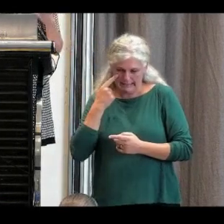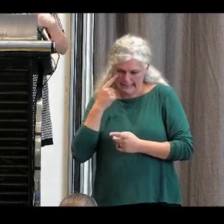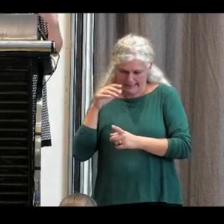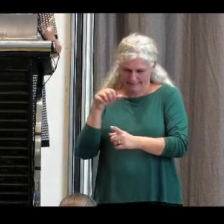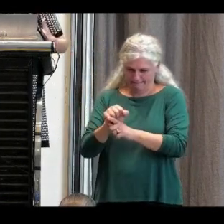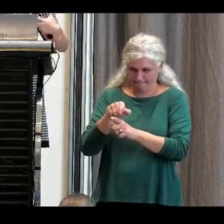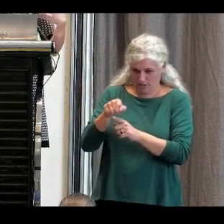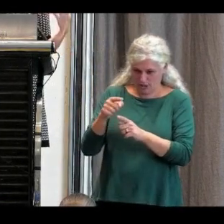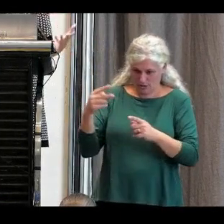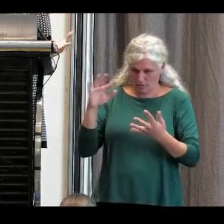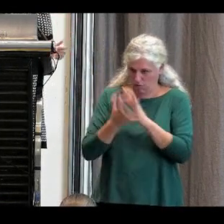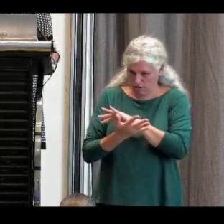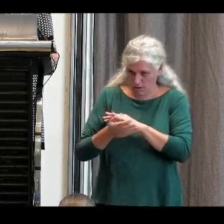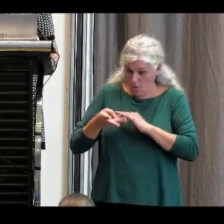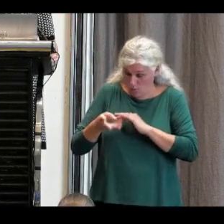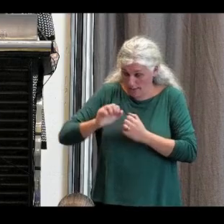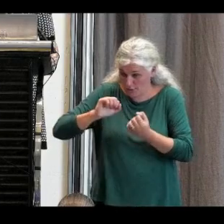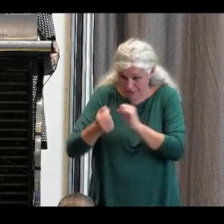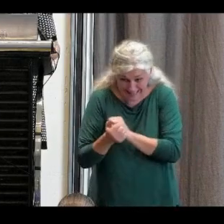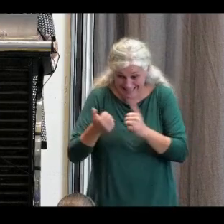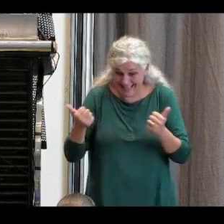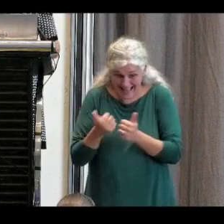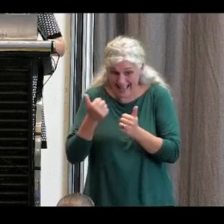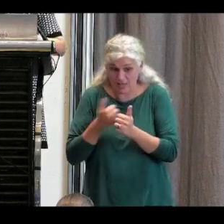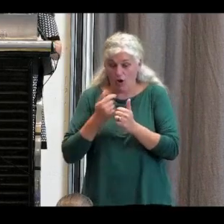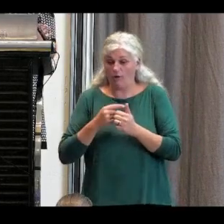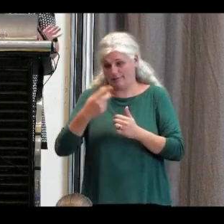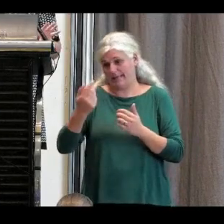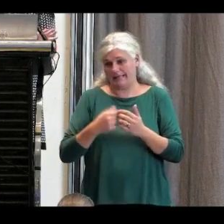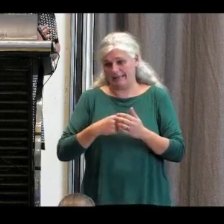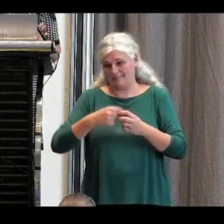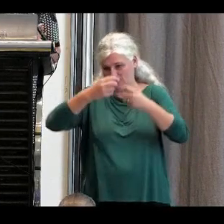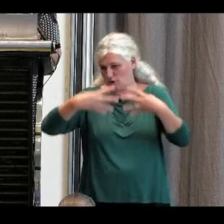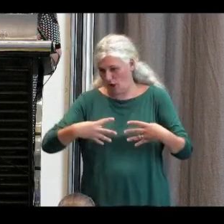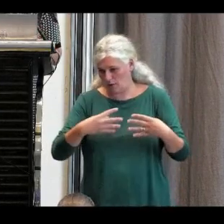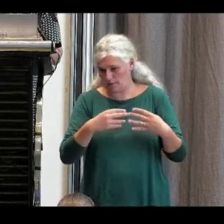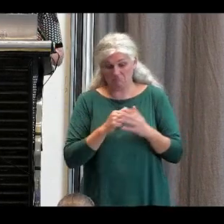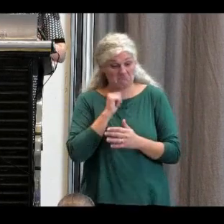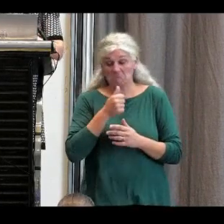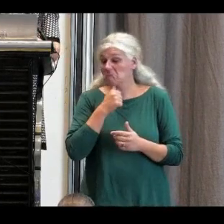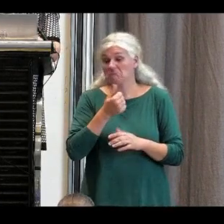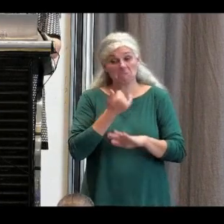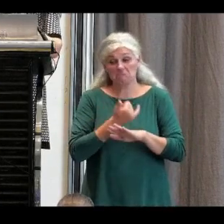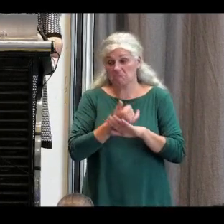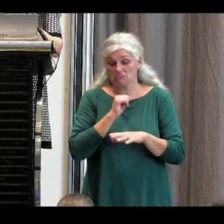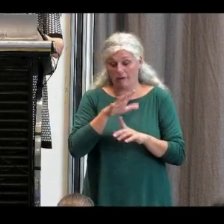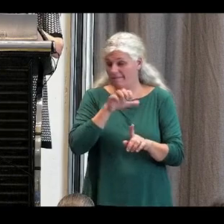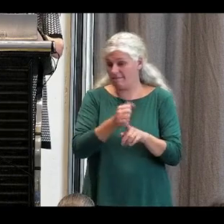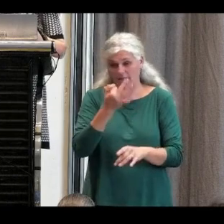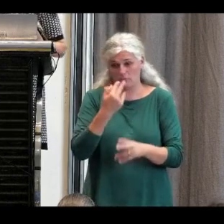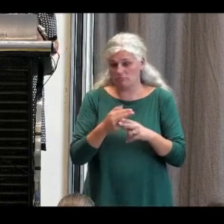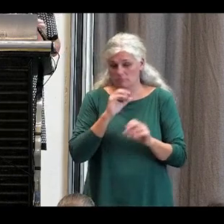whether this disruption would change any of these parameters. And we didn't find any changes. So